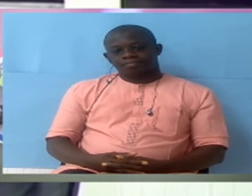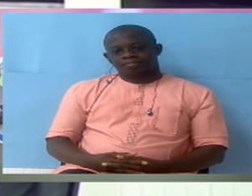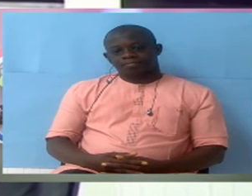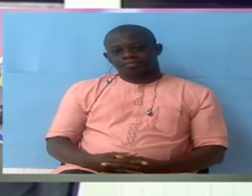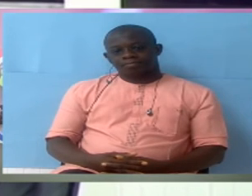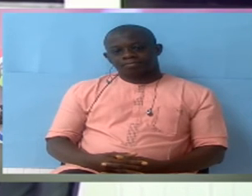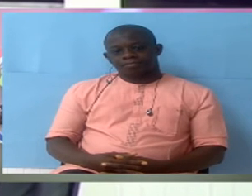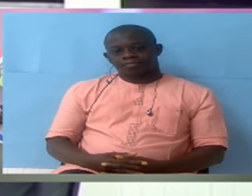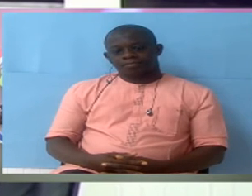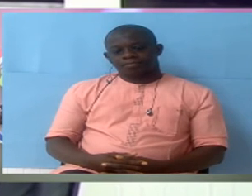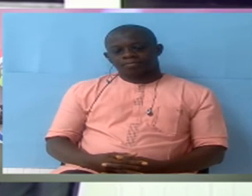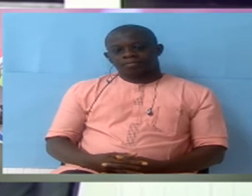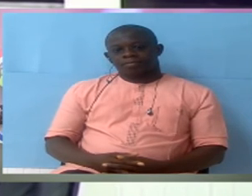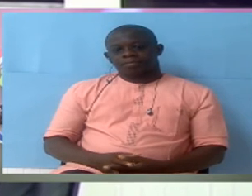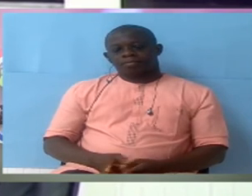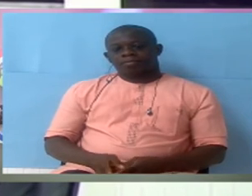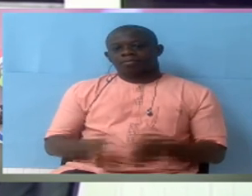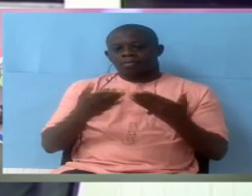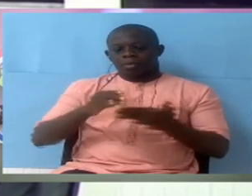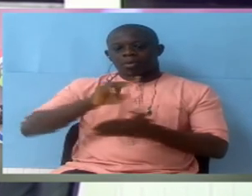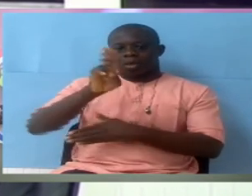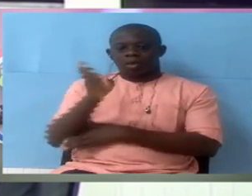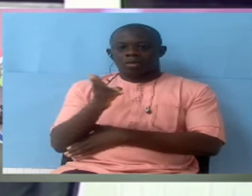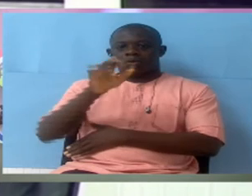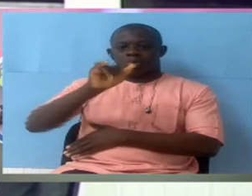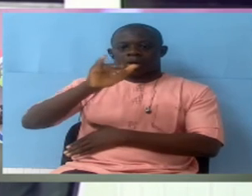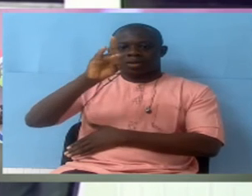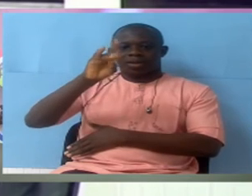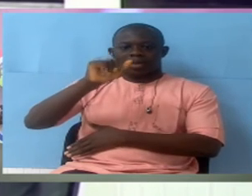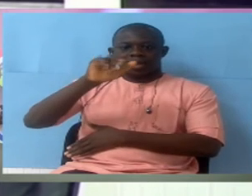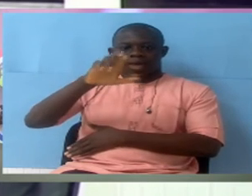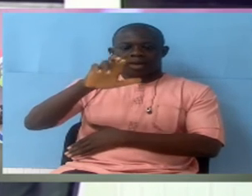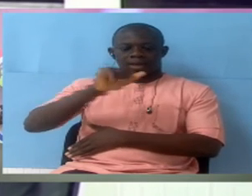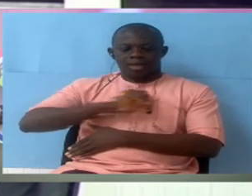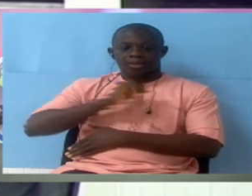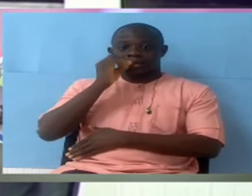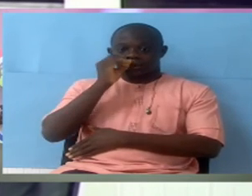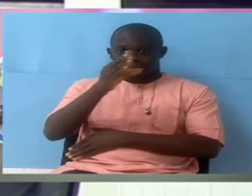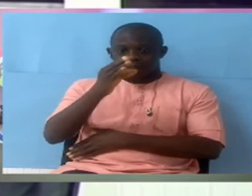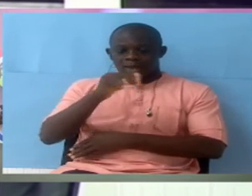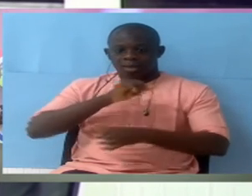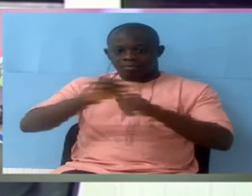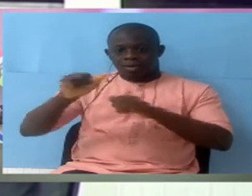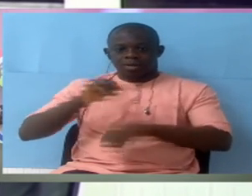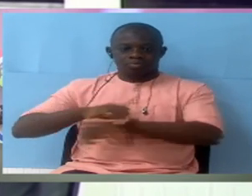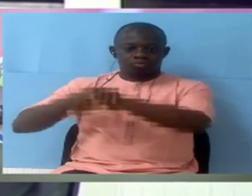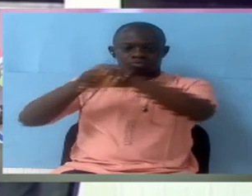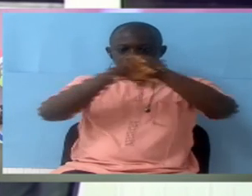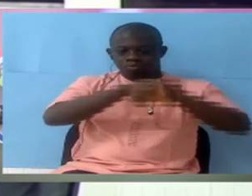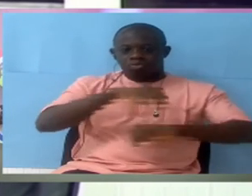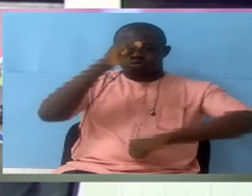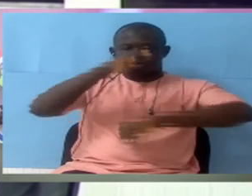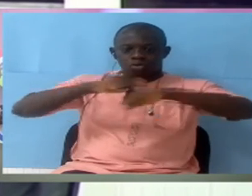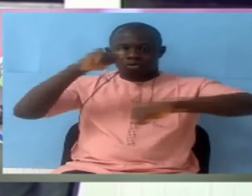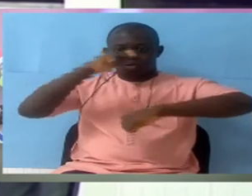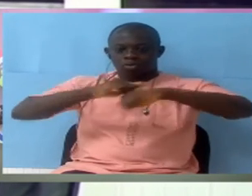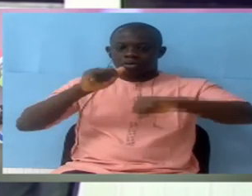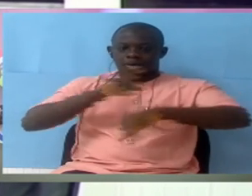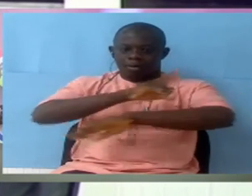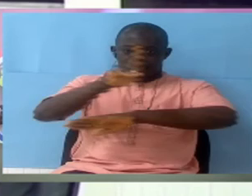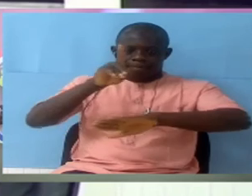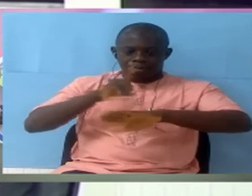Then Haidara said take him to the torture arena. Haidara ci la ne yobbu ko fa nga xamne fa la ñoo metti tale nit